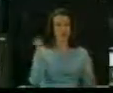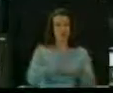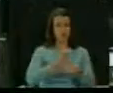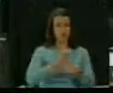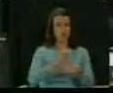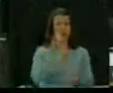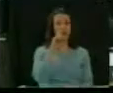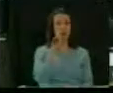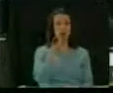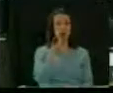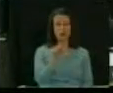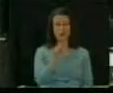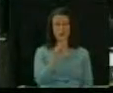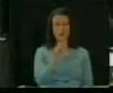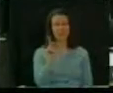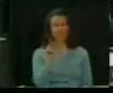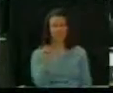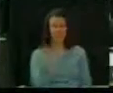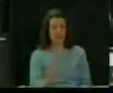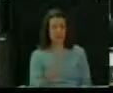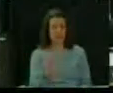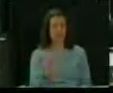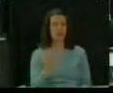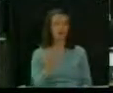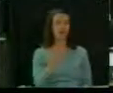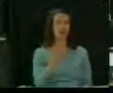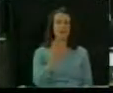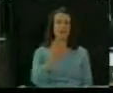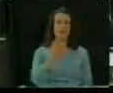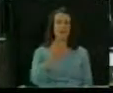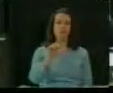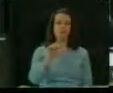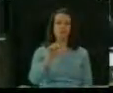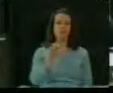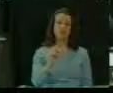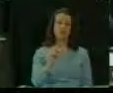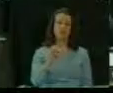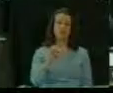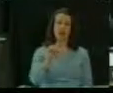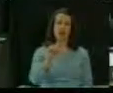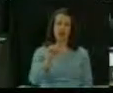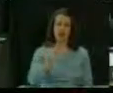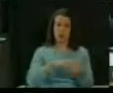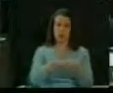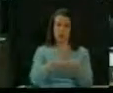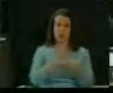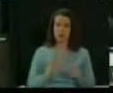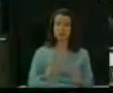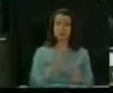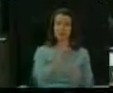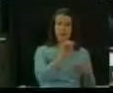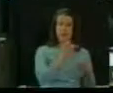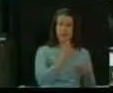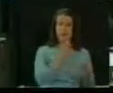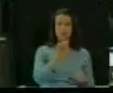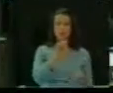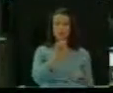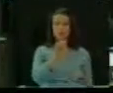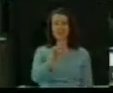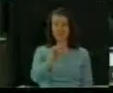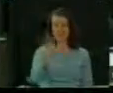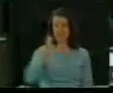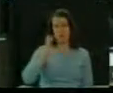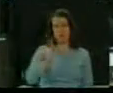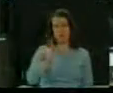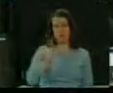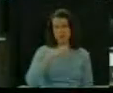in Knox County, in the Carnes area. Franklin Shanklin, who is a local business person. Kim, who you just heard from. Rex Davis, former member of City Council. Julia